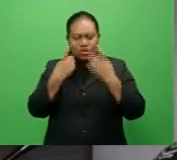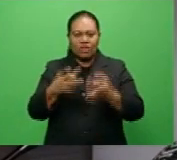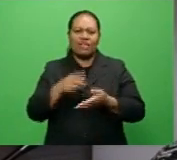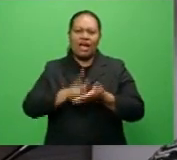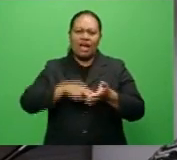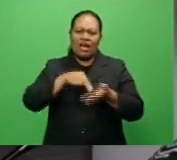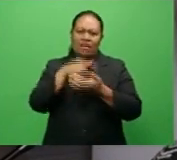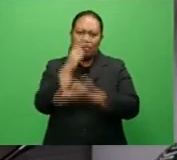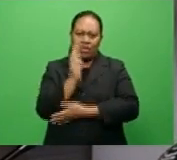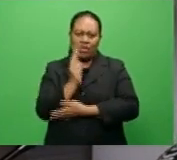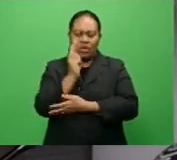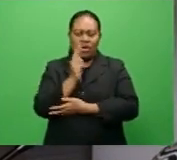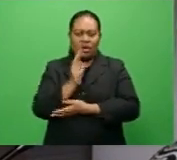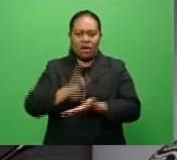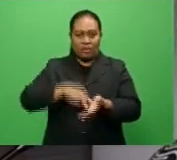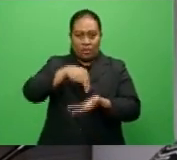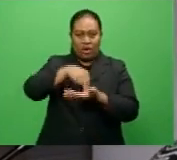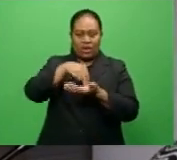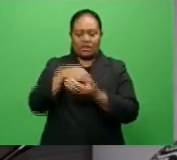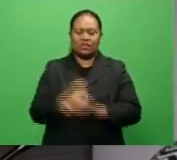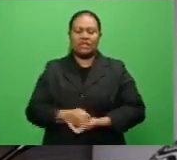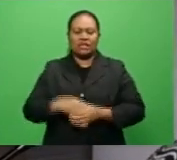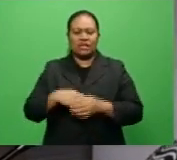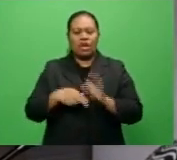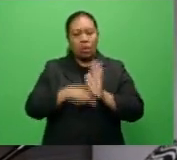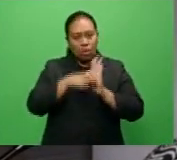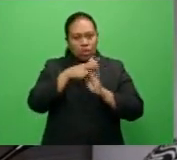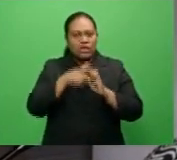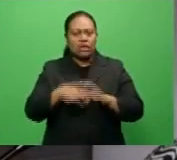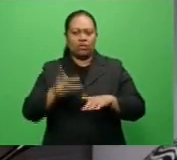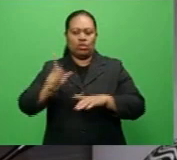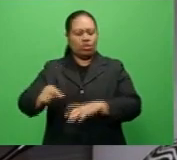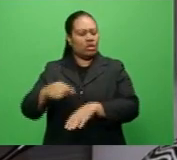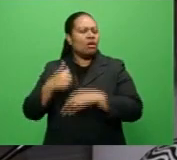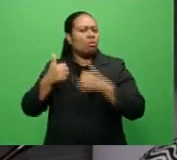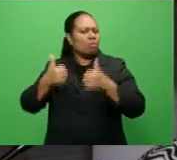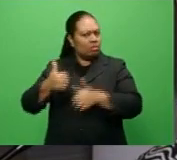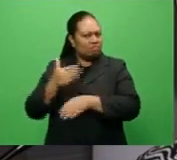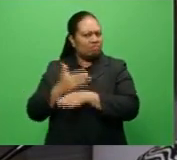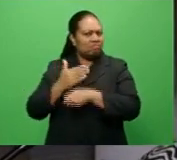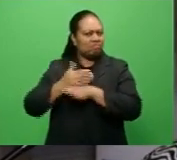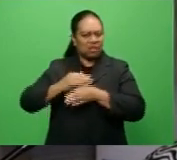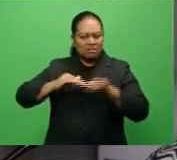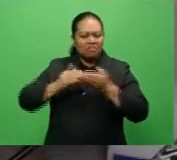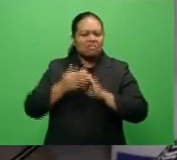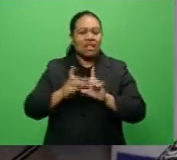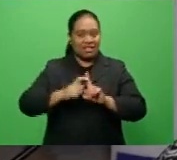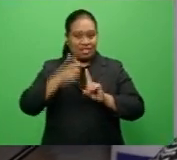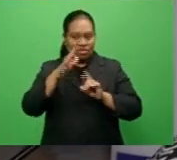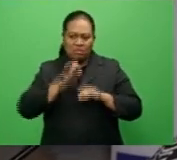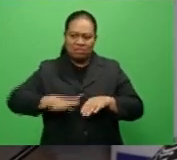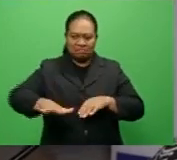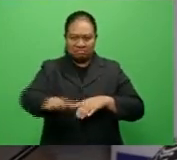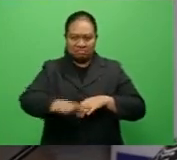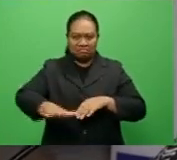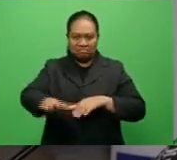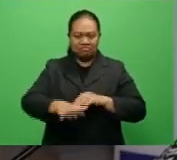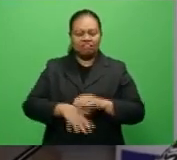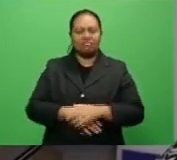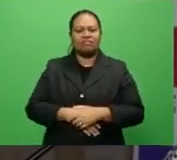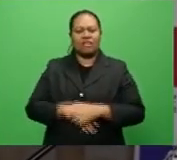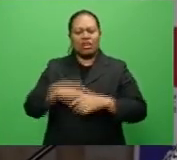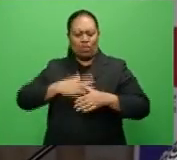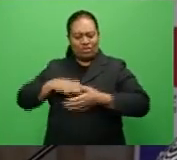Centre, so that Uprising is doing a good job for the community around in Pacific Harbour area, basically, and we